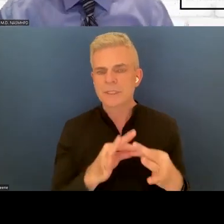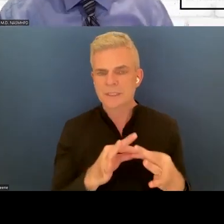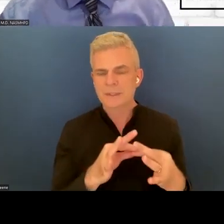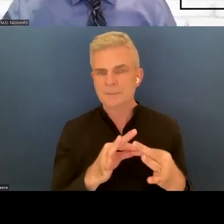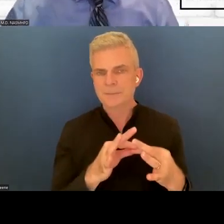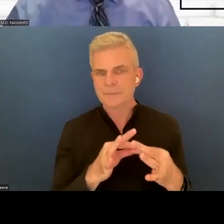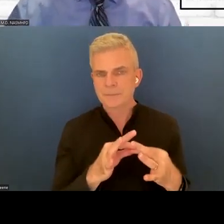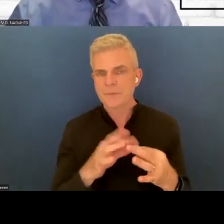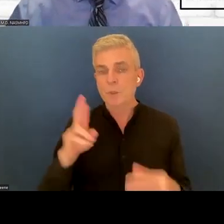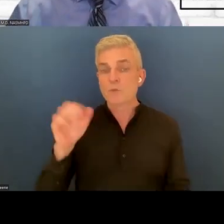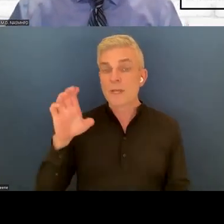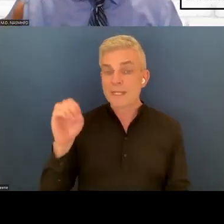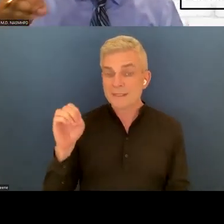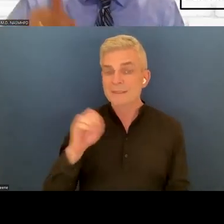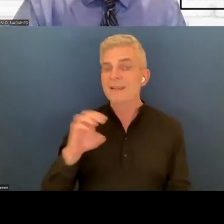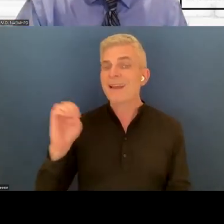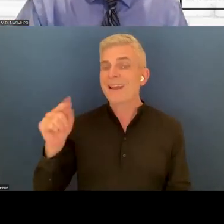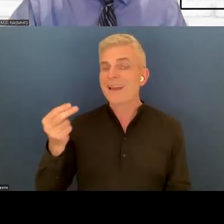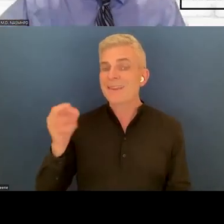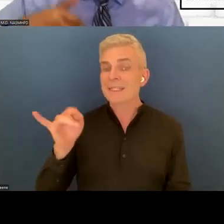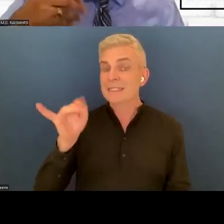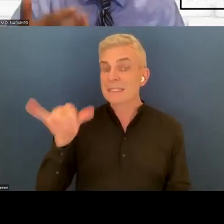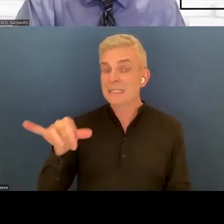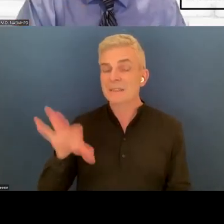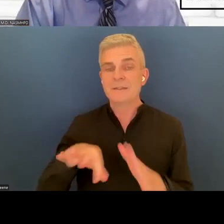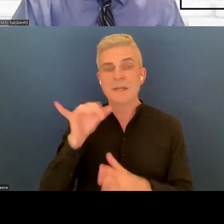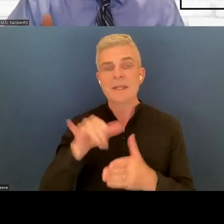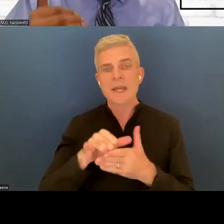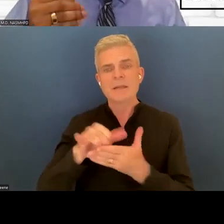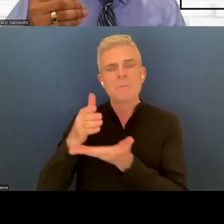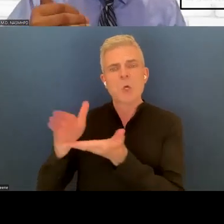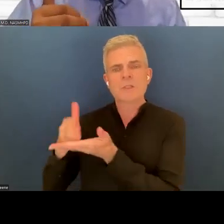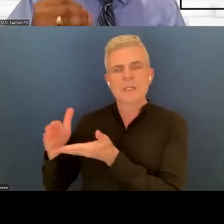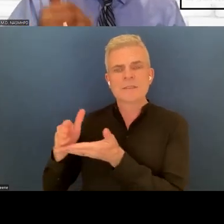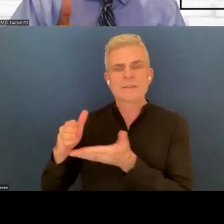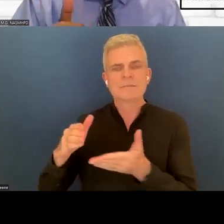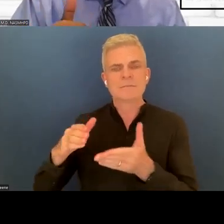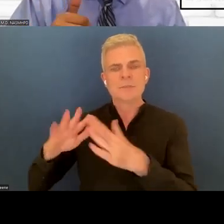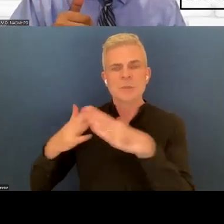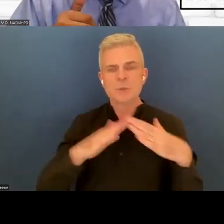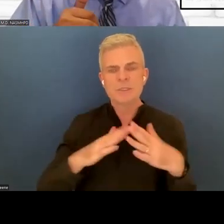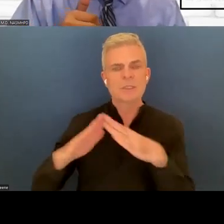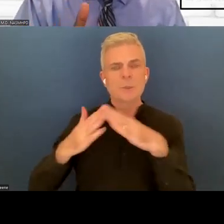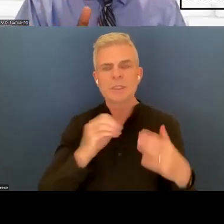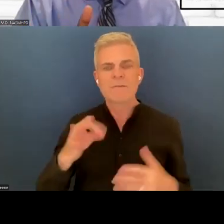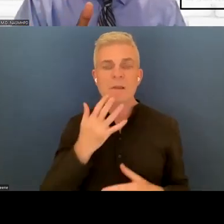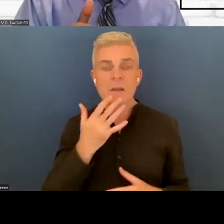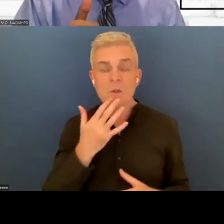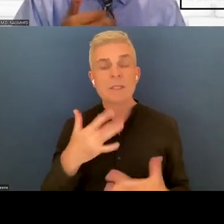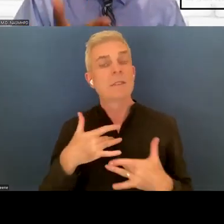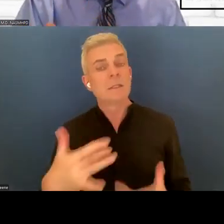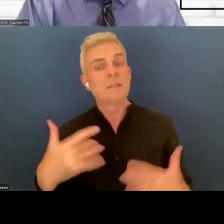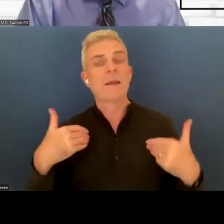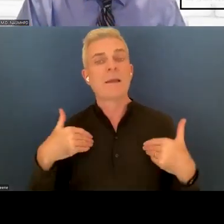at race and ethnicity, you find that marginalized communities, communities of color, tended to have lower rates